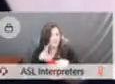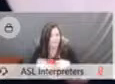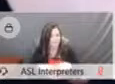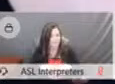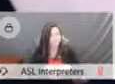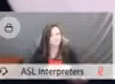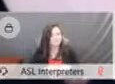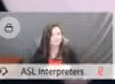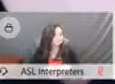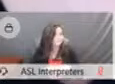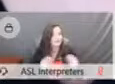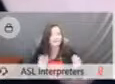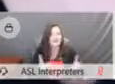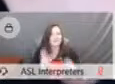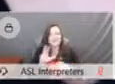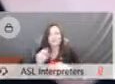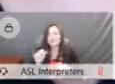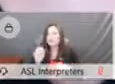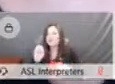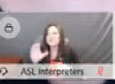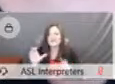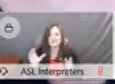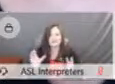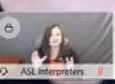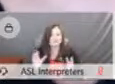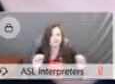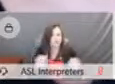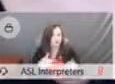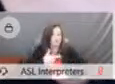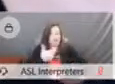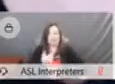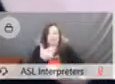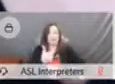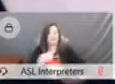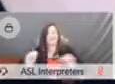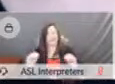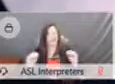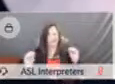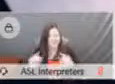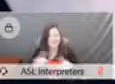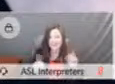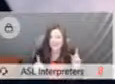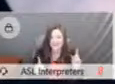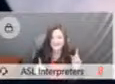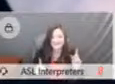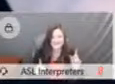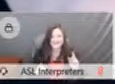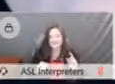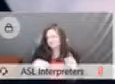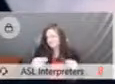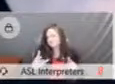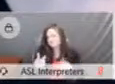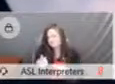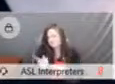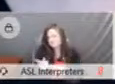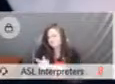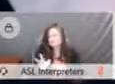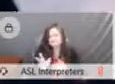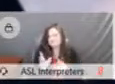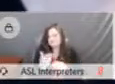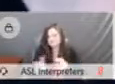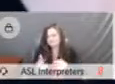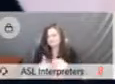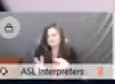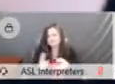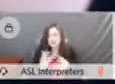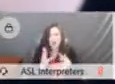going to give each of you 30 seconds. I don't have a stopwatch, so I'm not timing you. But I'll give you just a few minutes to give some closing